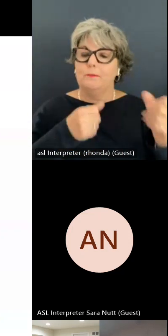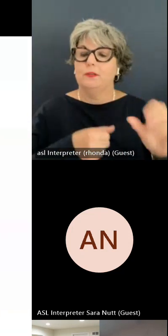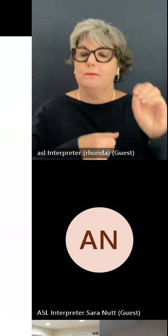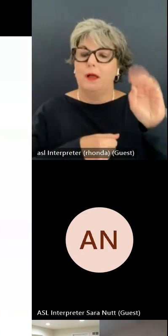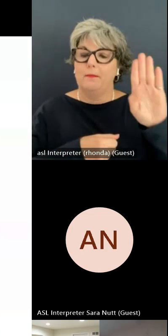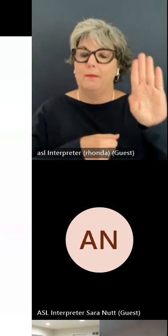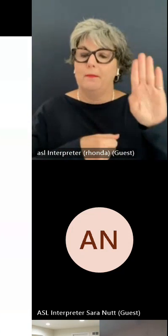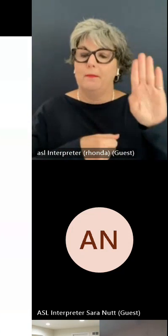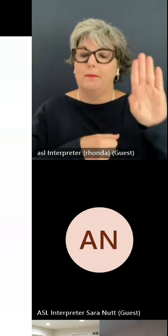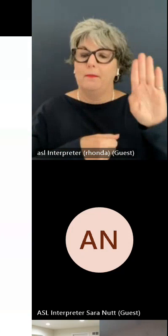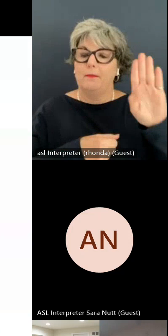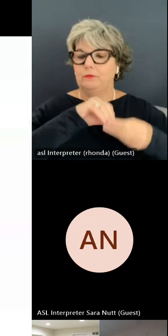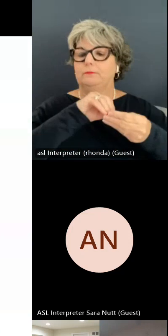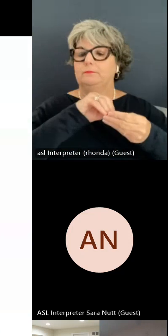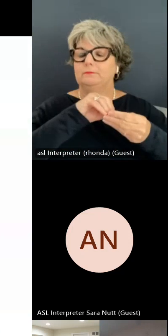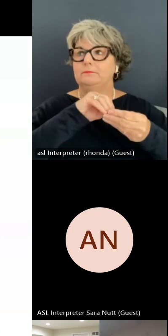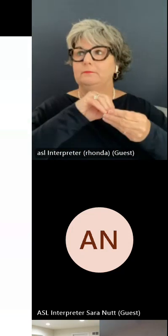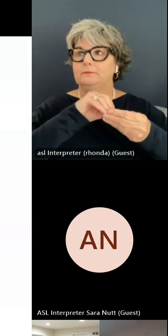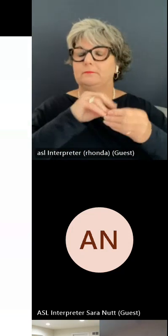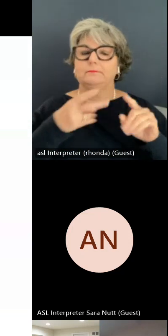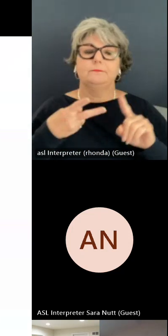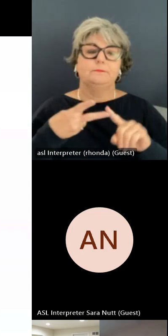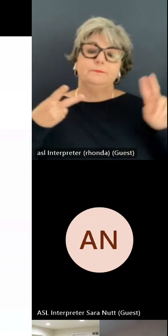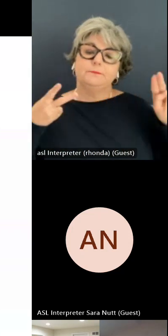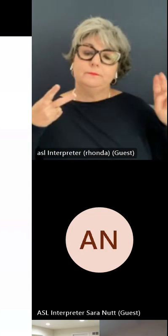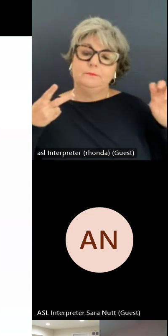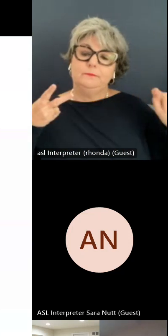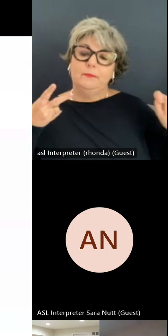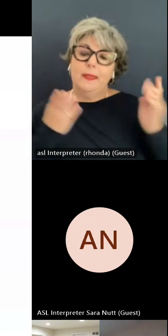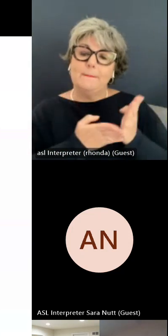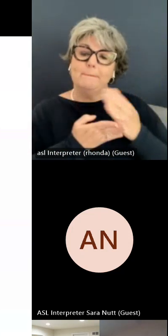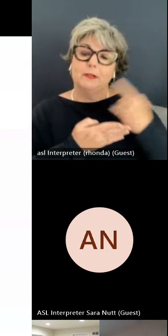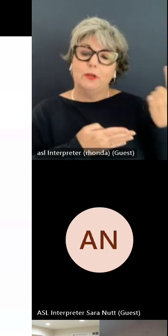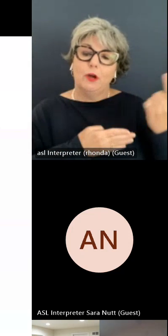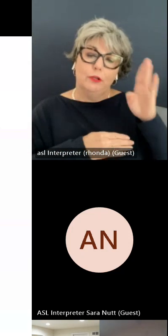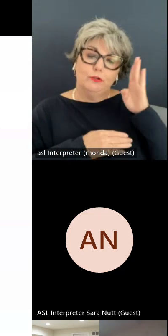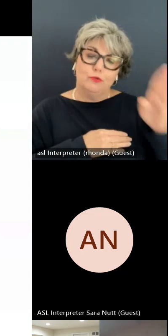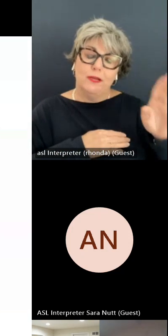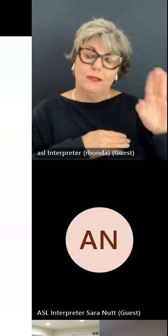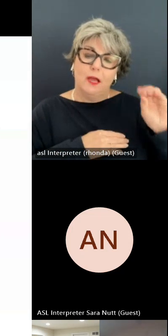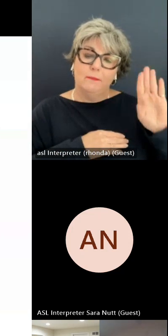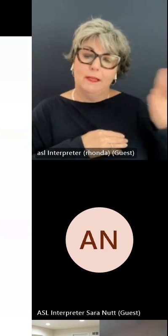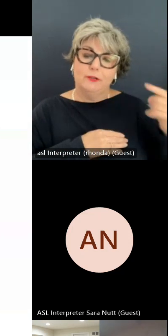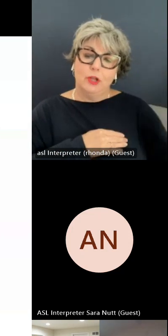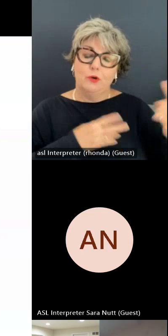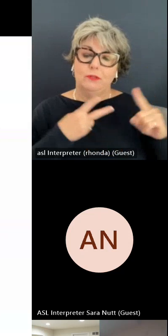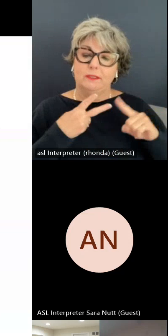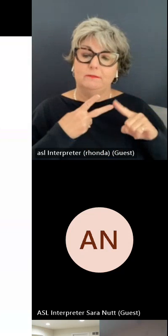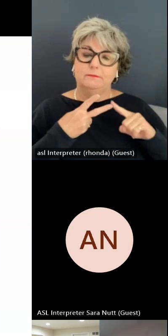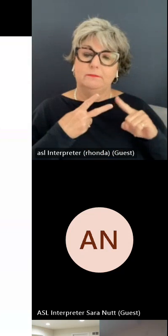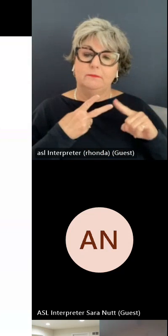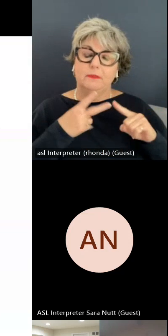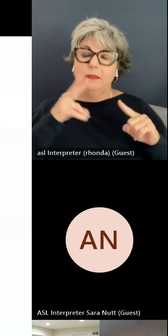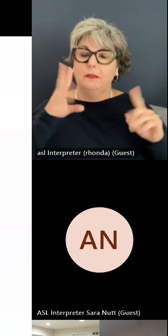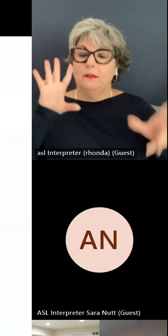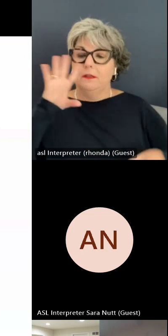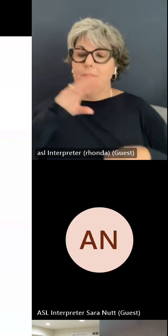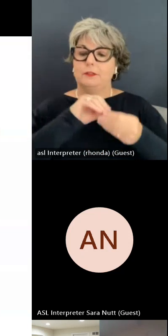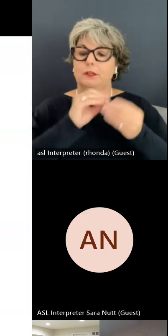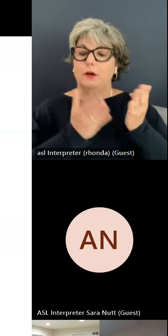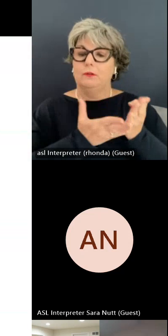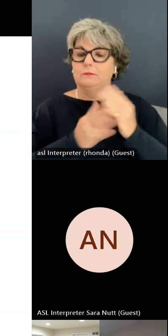obligations. And so net budget authority is only direct obligations. So you essentially take your total